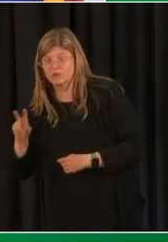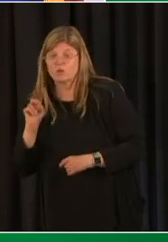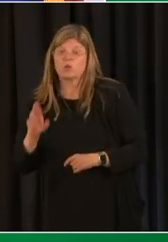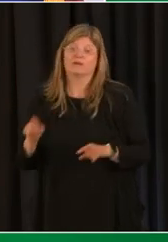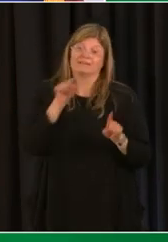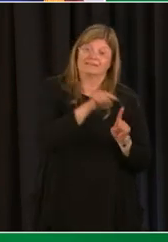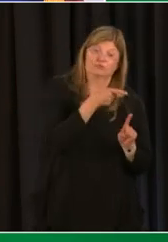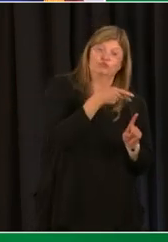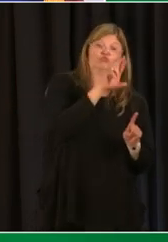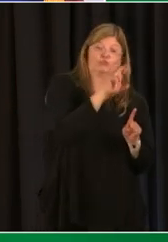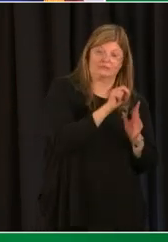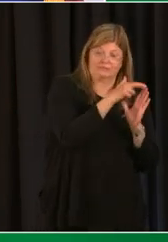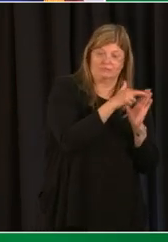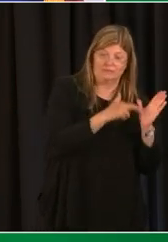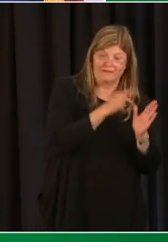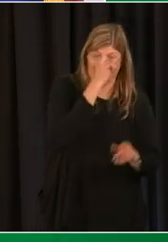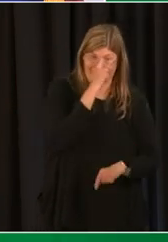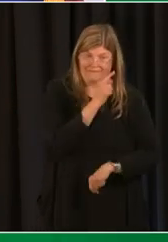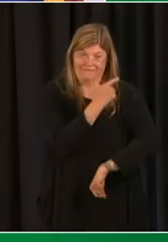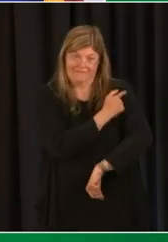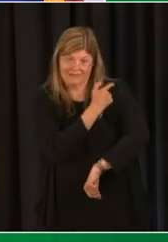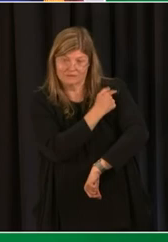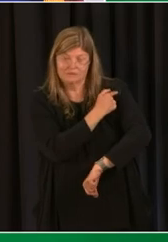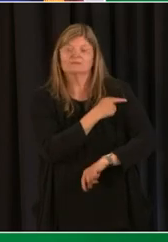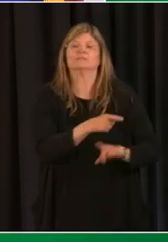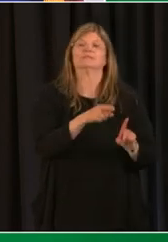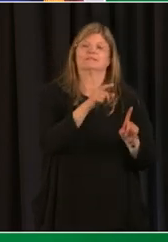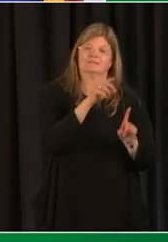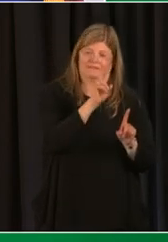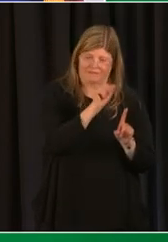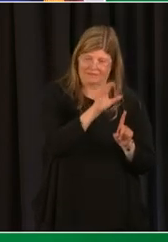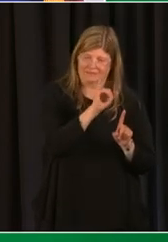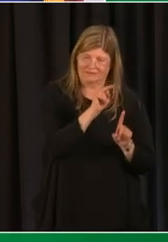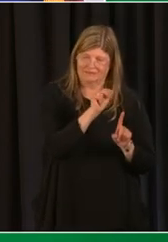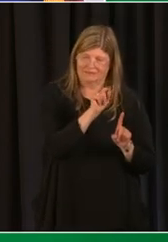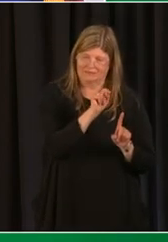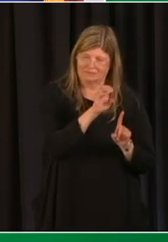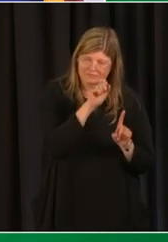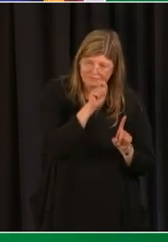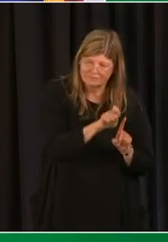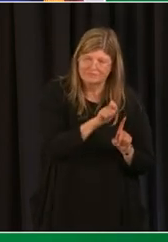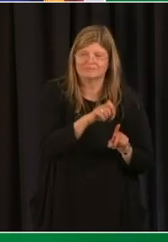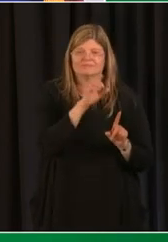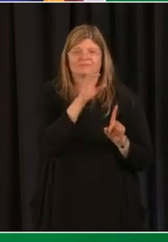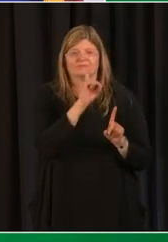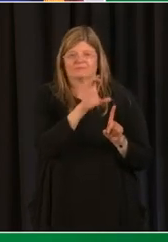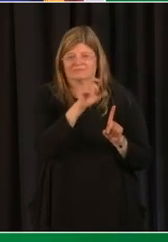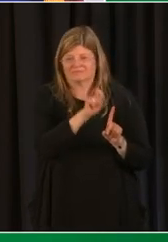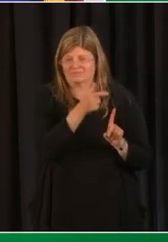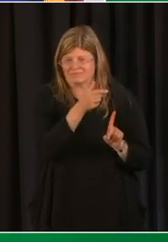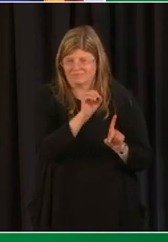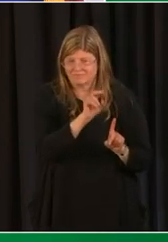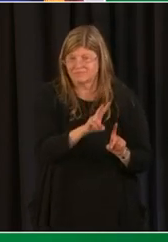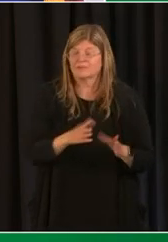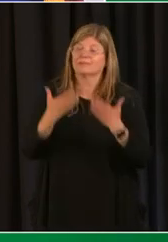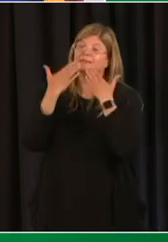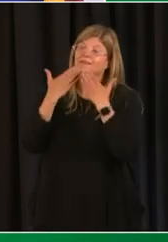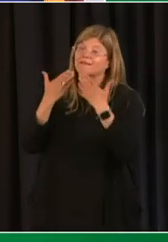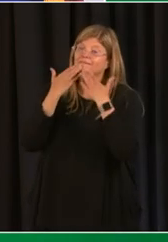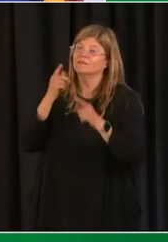free COVID-19 vaccine. So with that, we want to thank everybody for tuning in. The questions are great because they help us